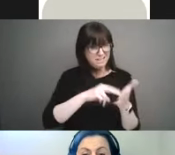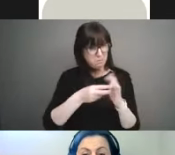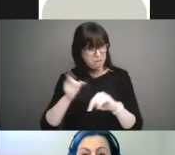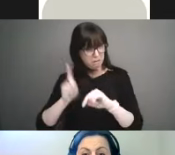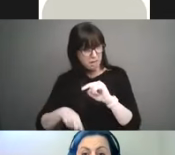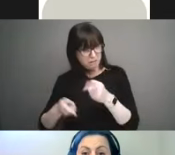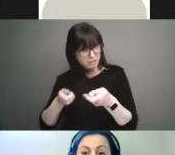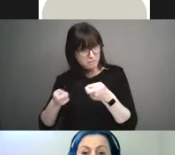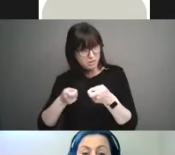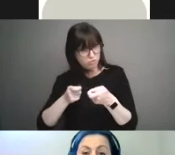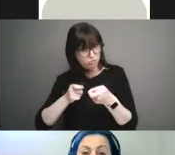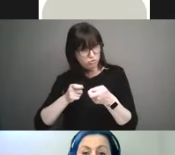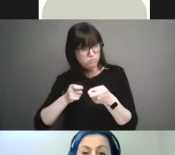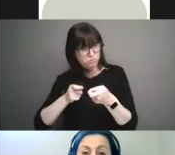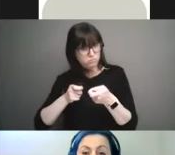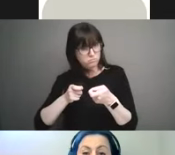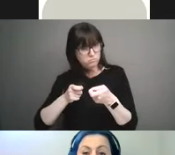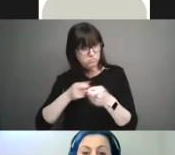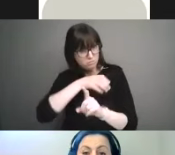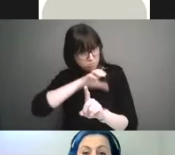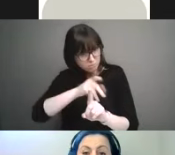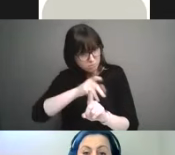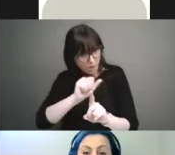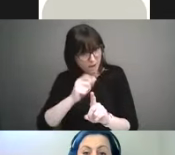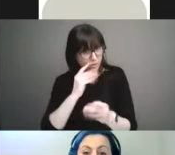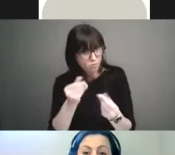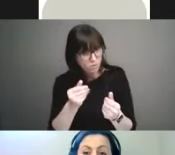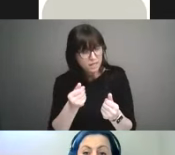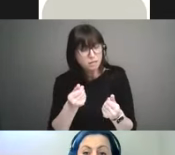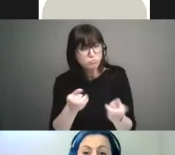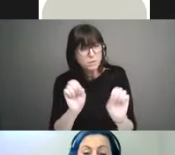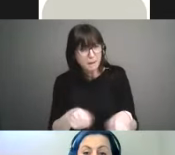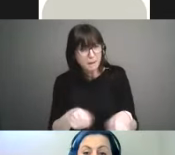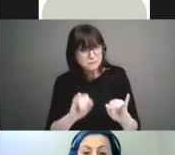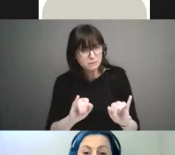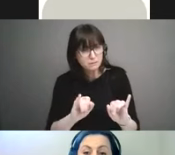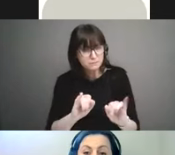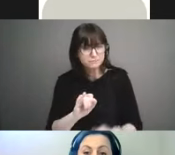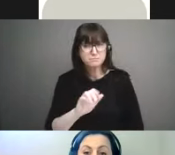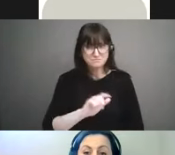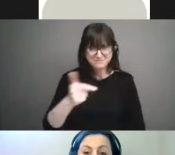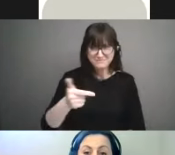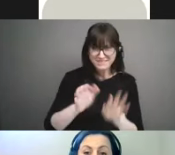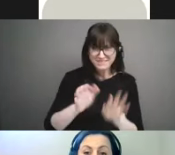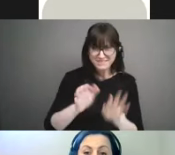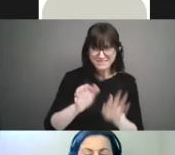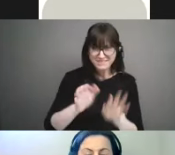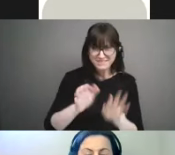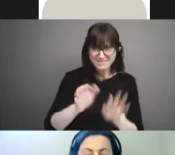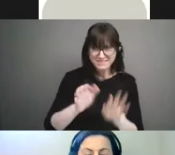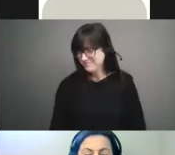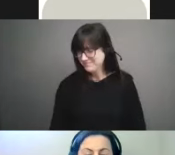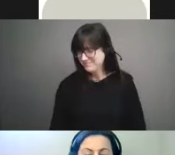the capacity to grant a power of attorney for property or for personal care. So for